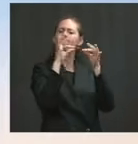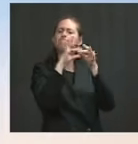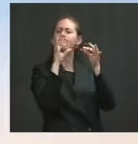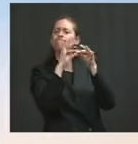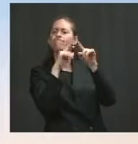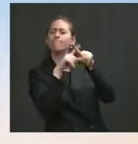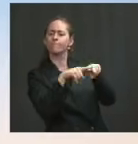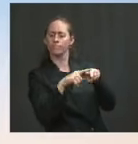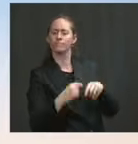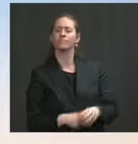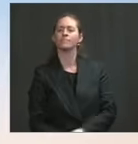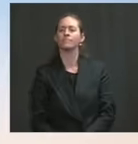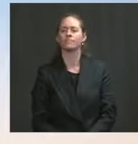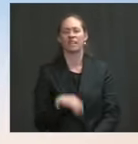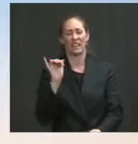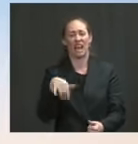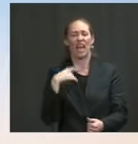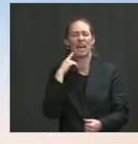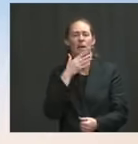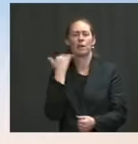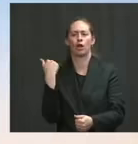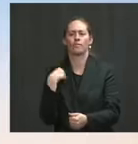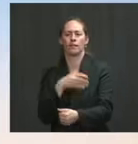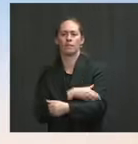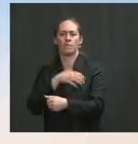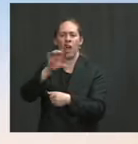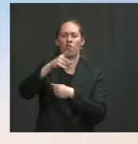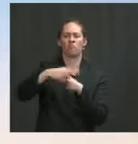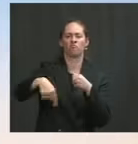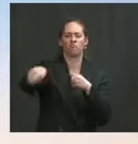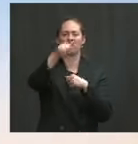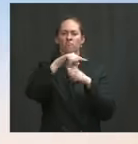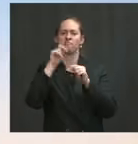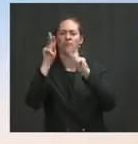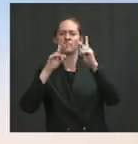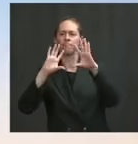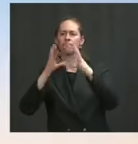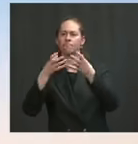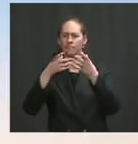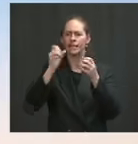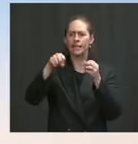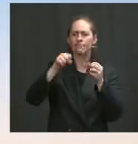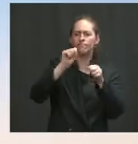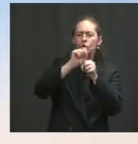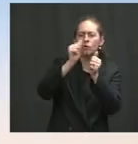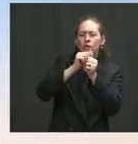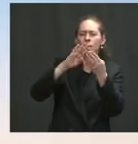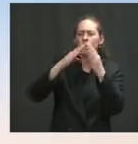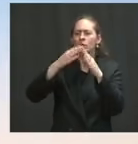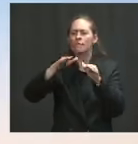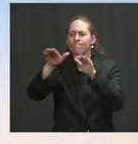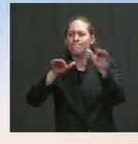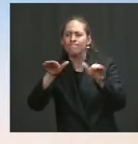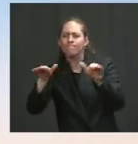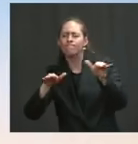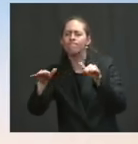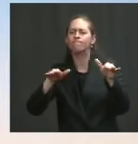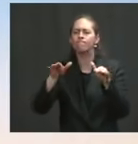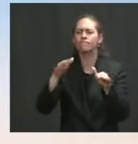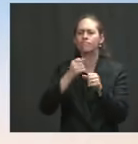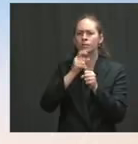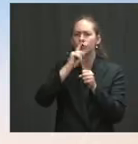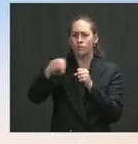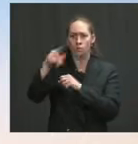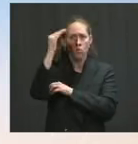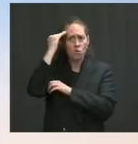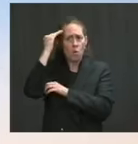need to empower these individuals to continue to work in communities to make sure people know that these